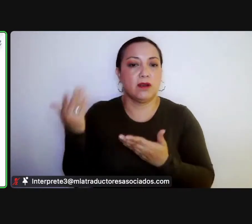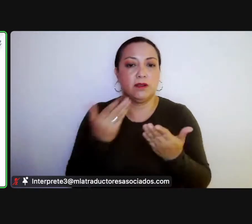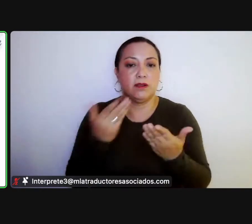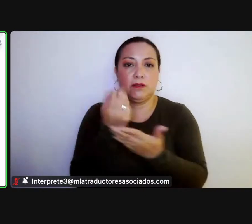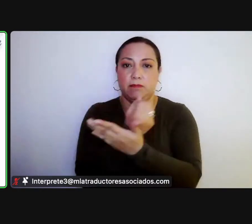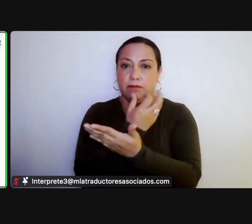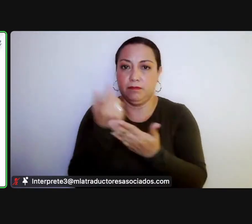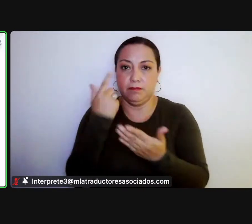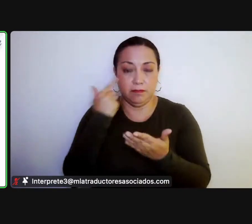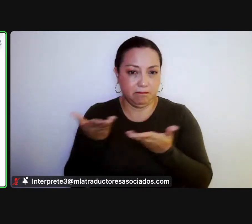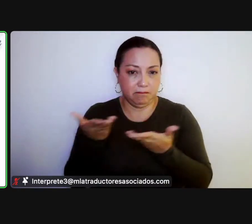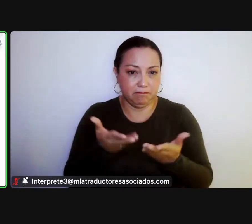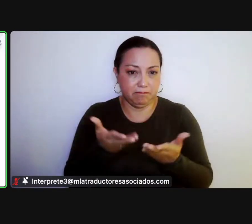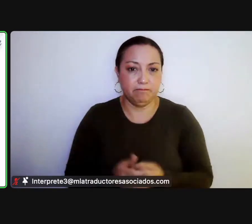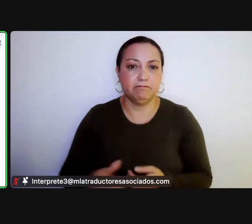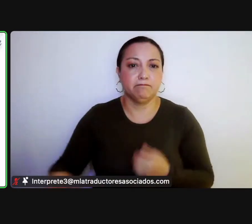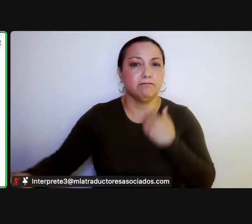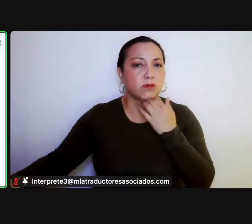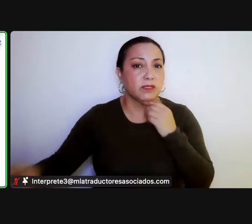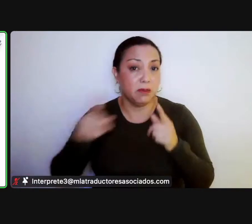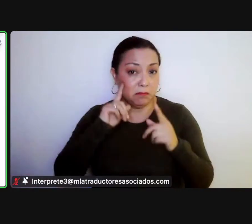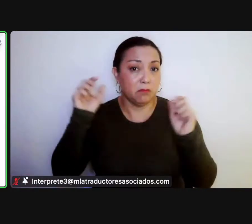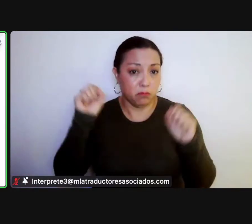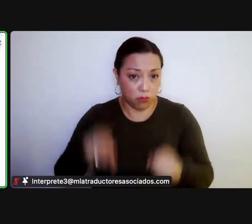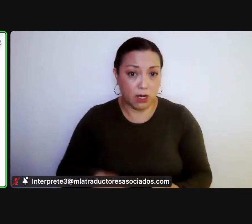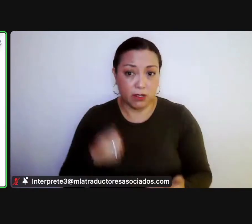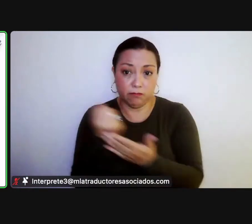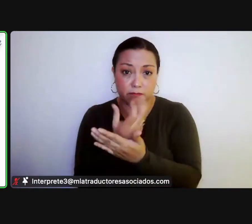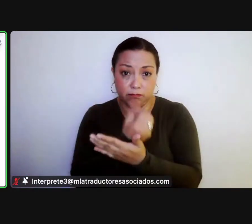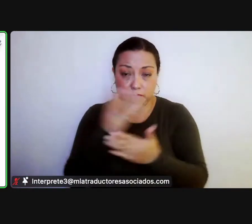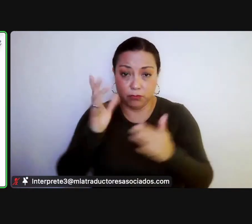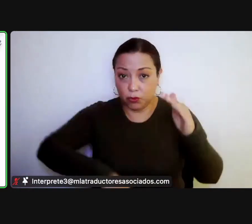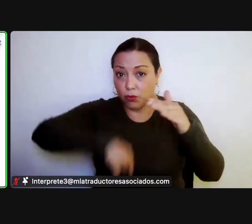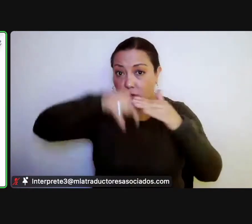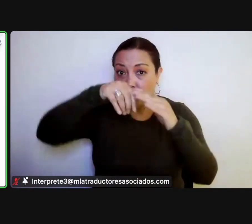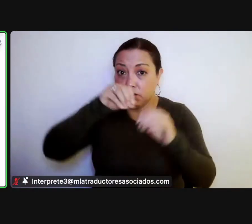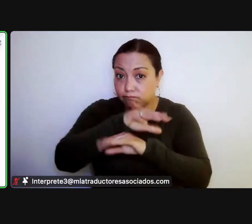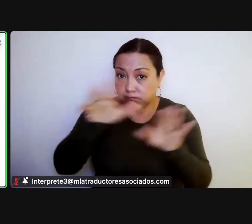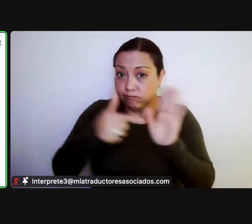my presentation. I don't know if I am authorized to